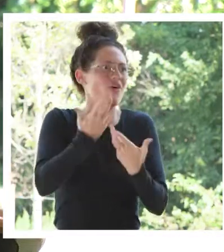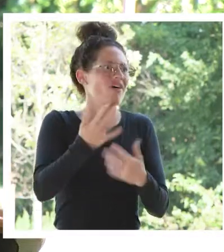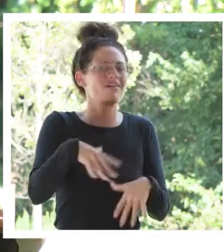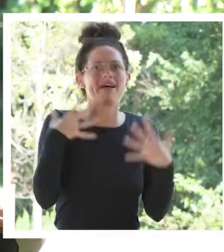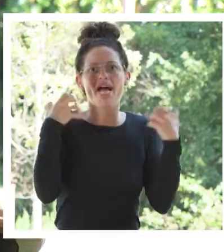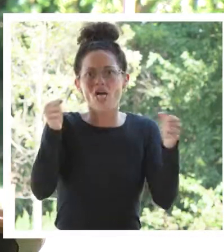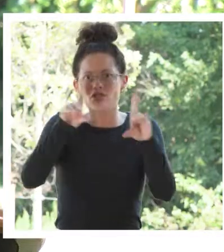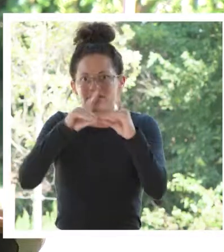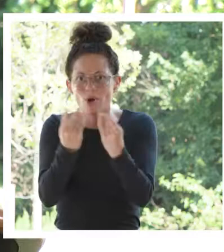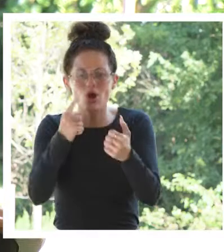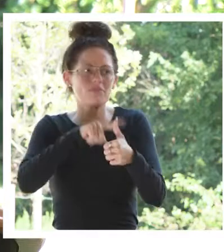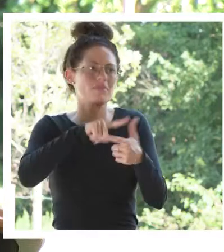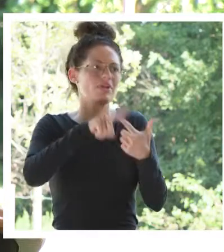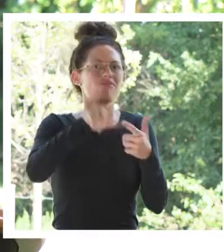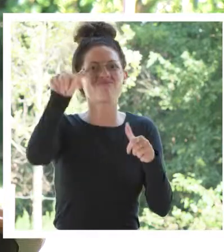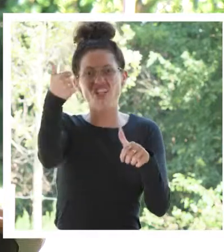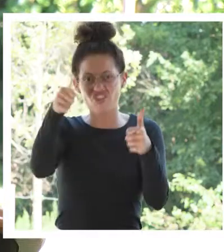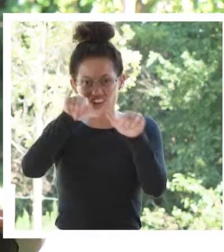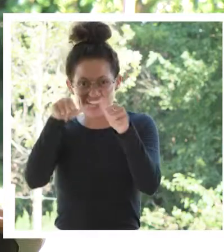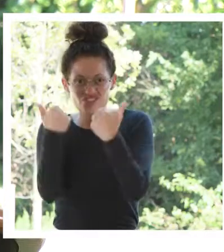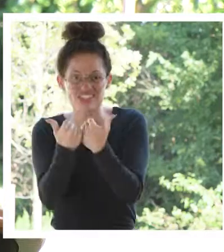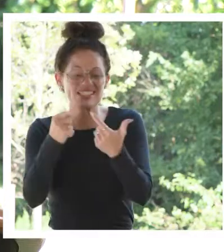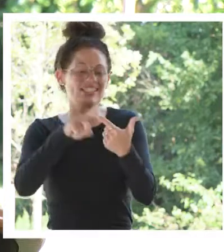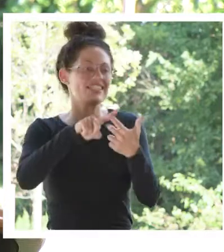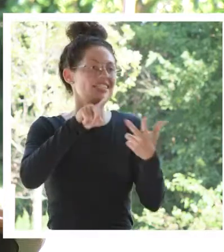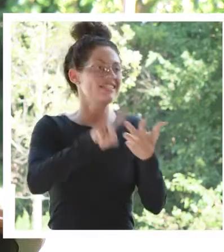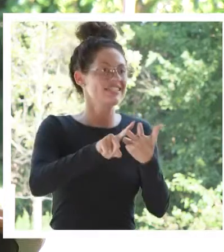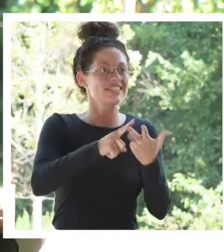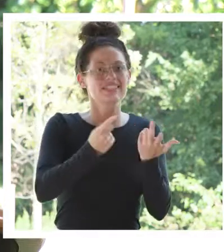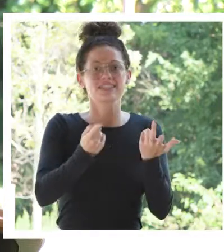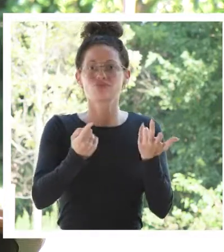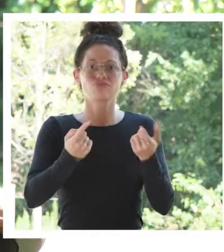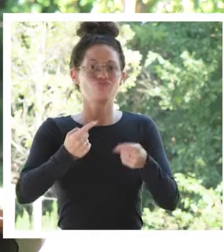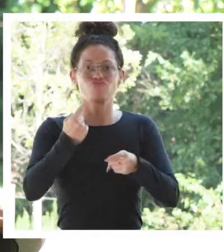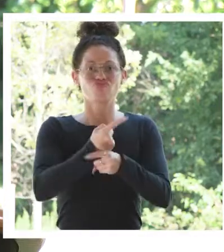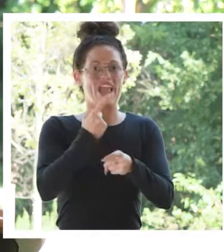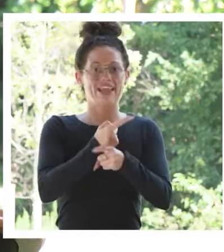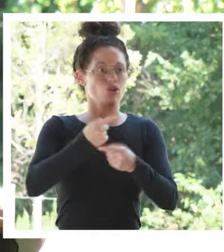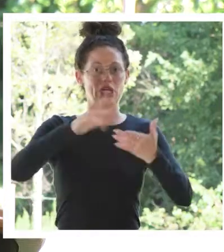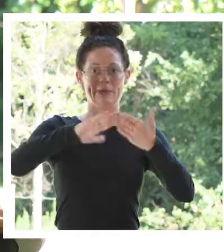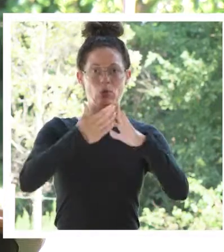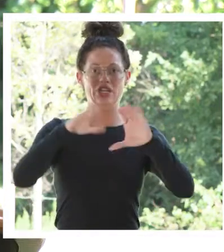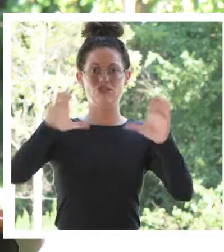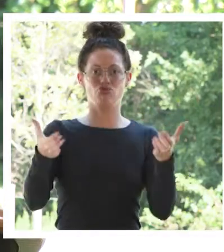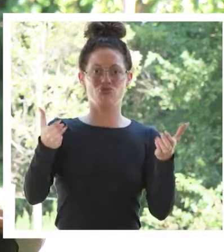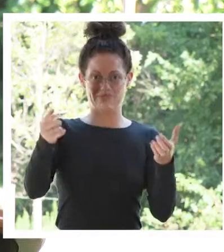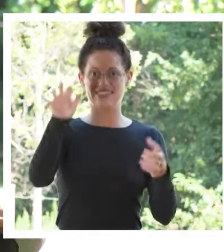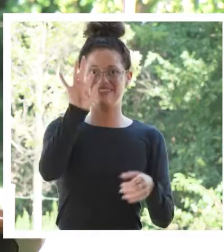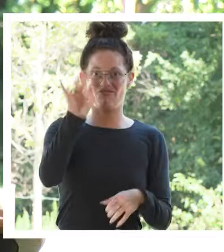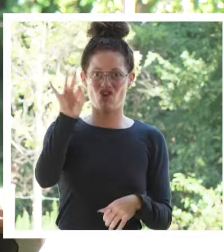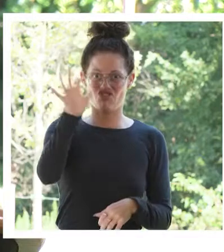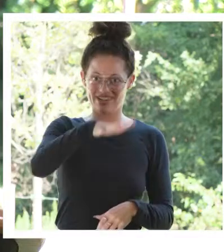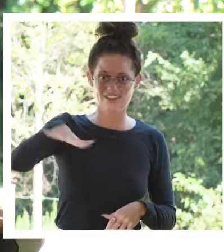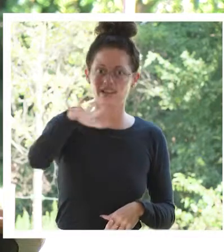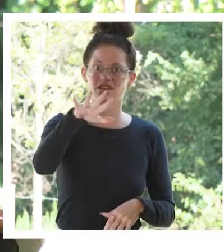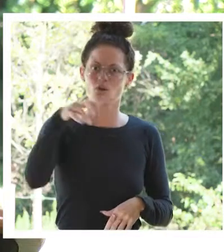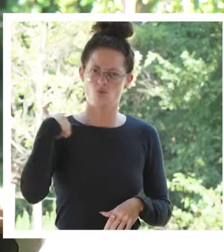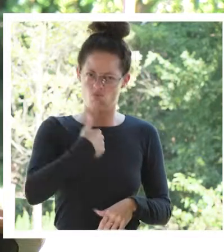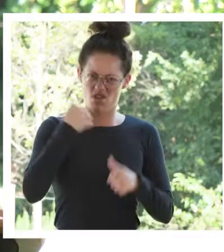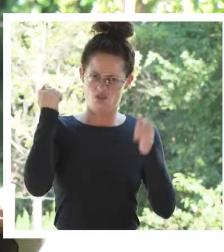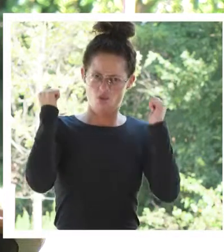partner agencies, and many citizen groups who have pulled together to deliver on this great response to the